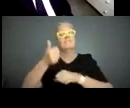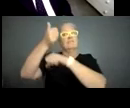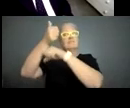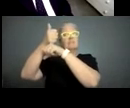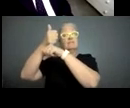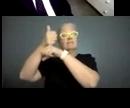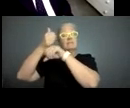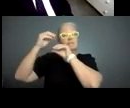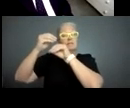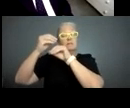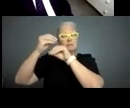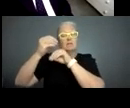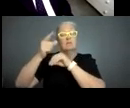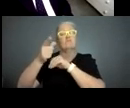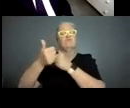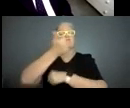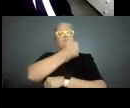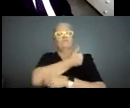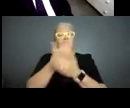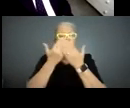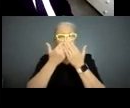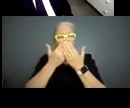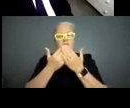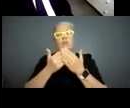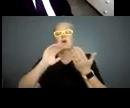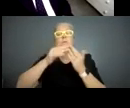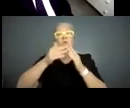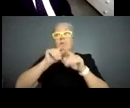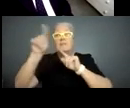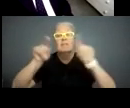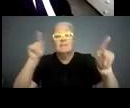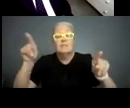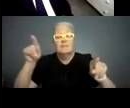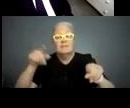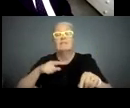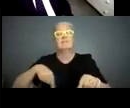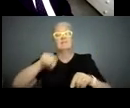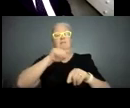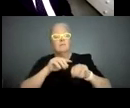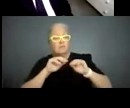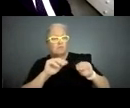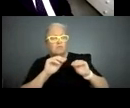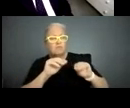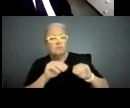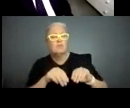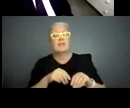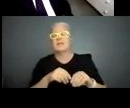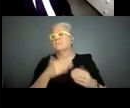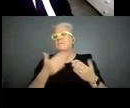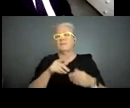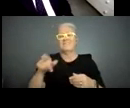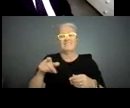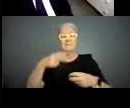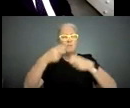and members of the community. The team advises staff on support strategies for any child who's experiencing